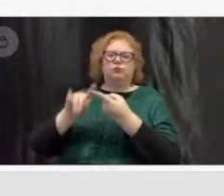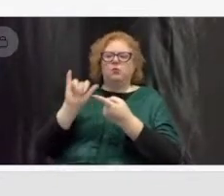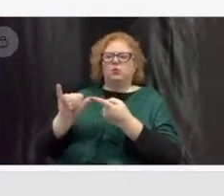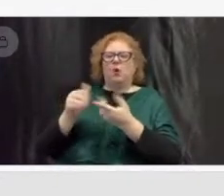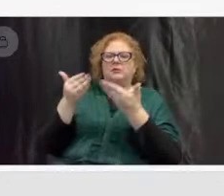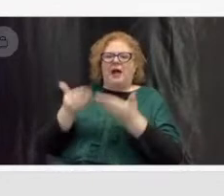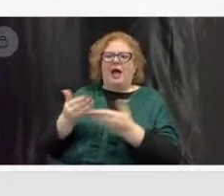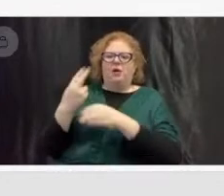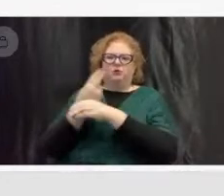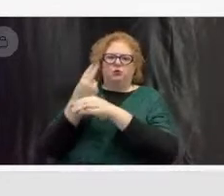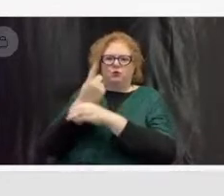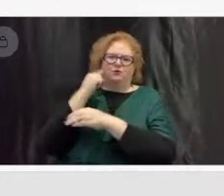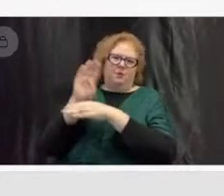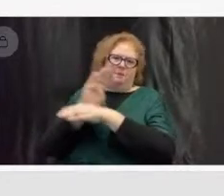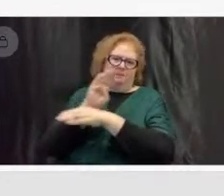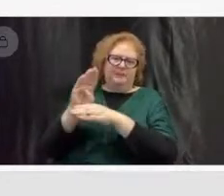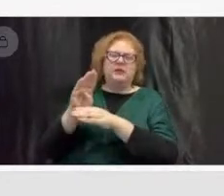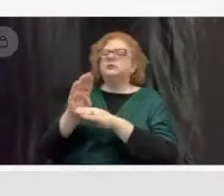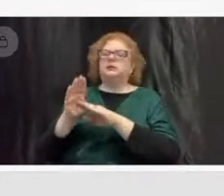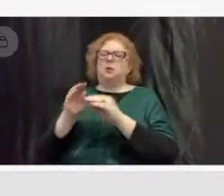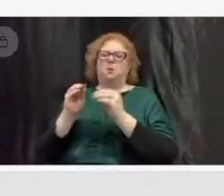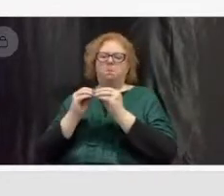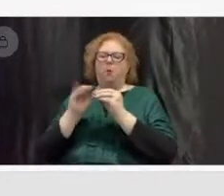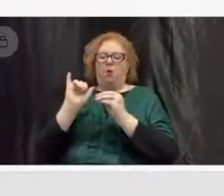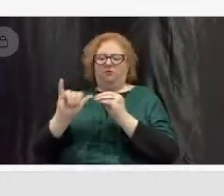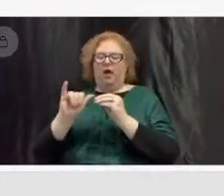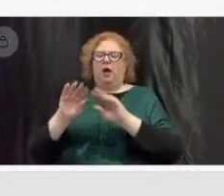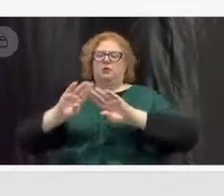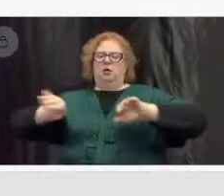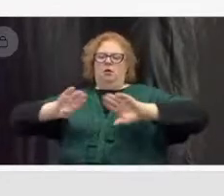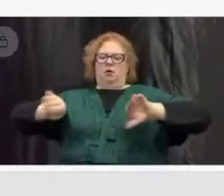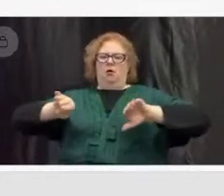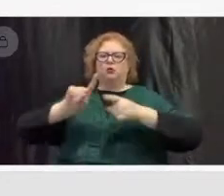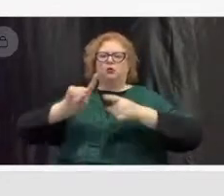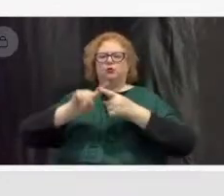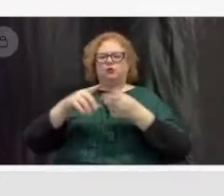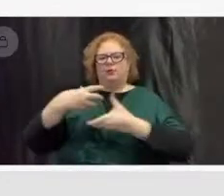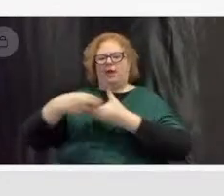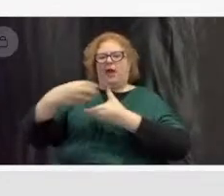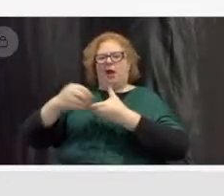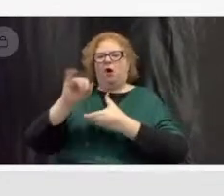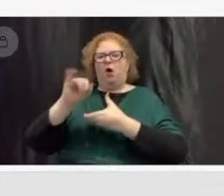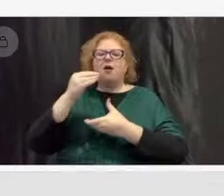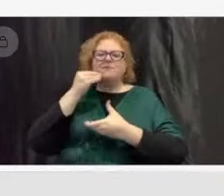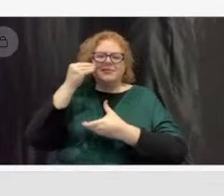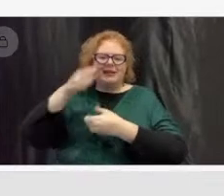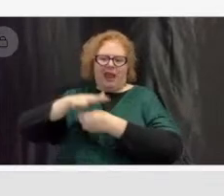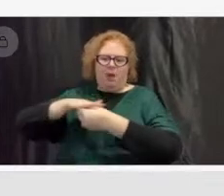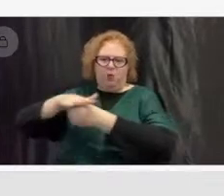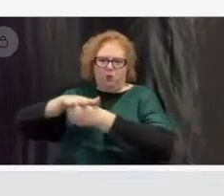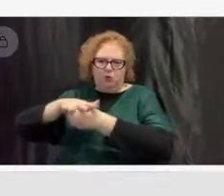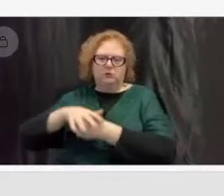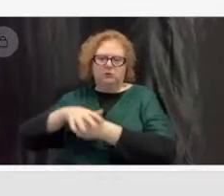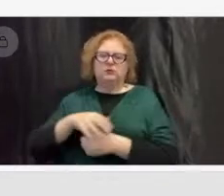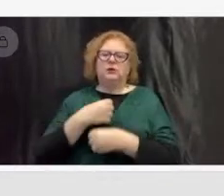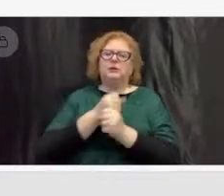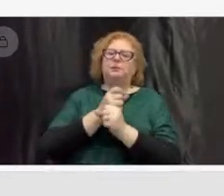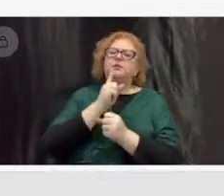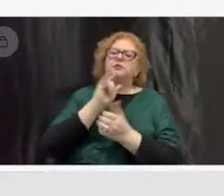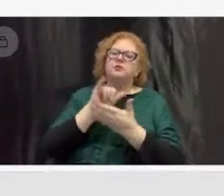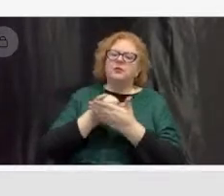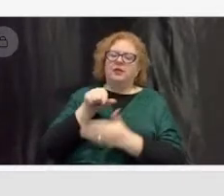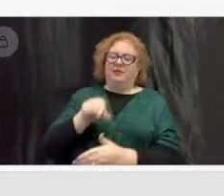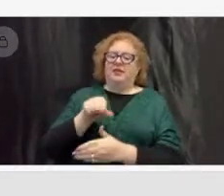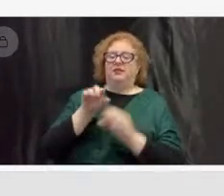arterials. Along most of Baseline Road in these areas, there is little or no existing commercialization. The plan shows Office